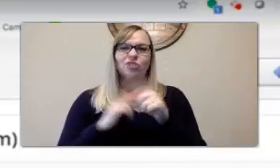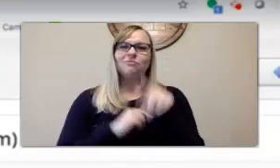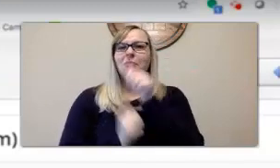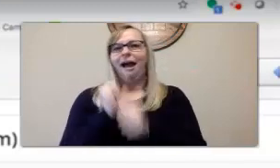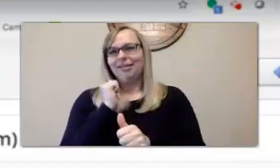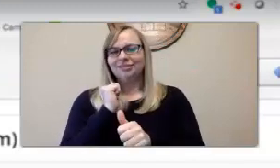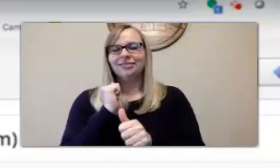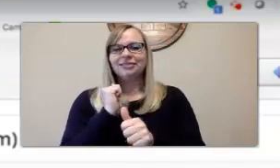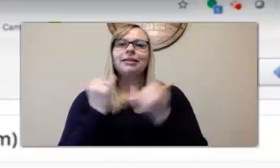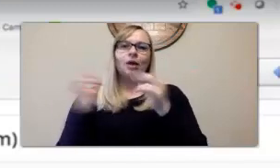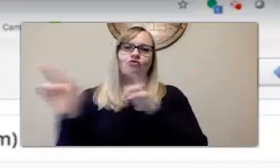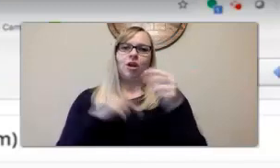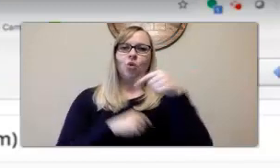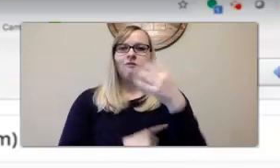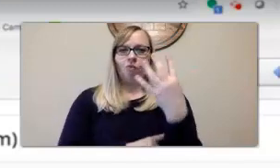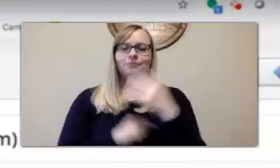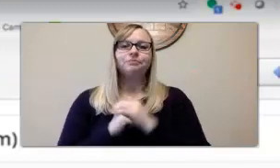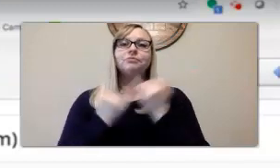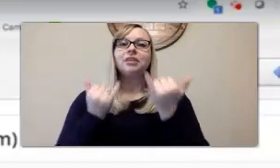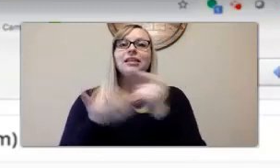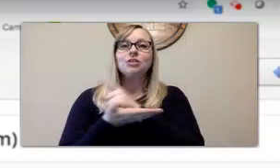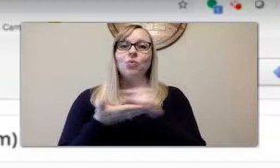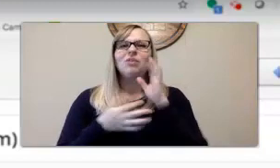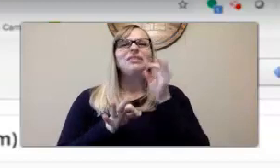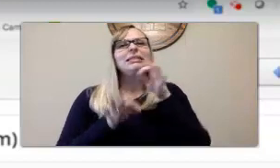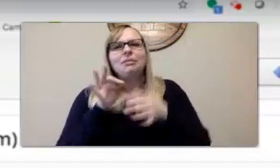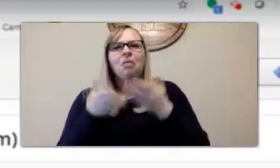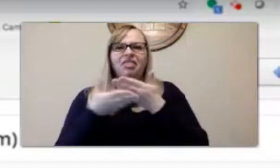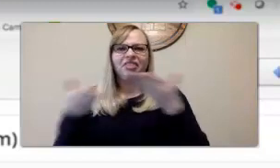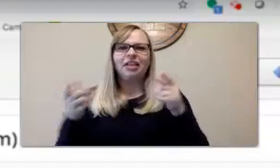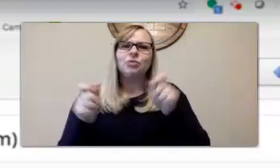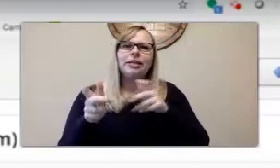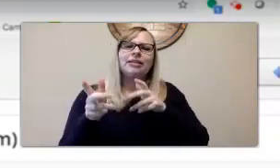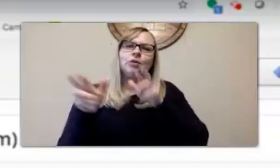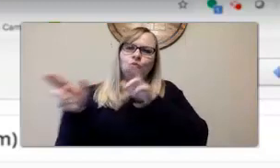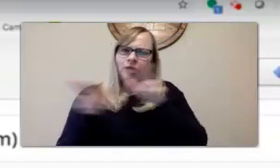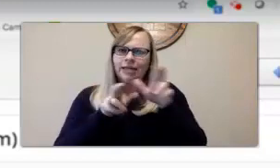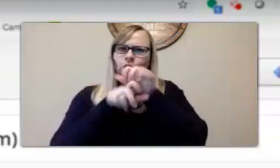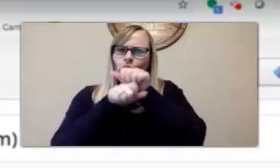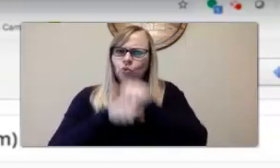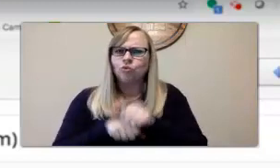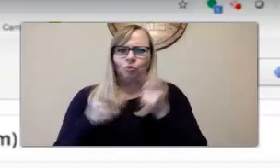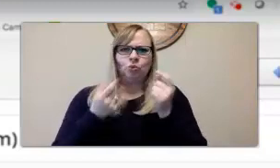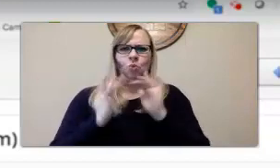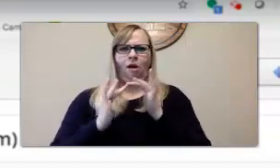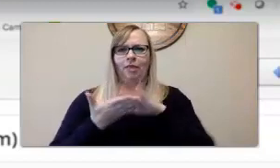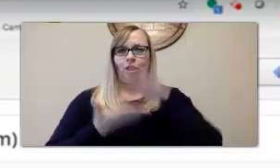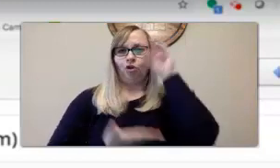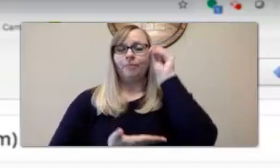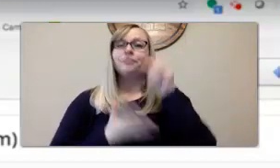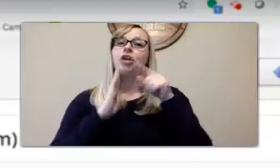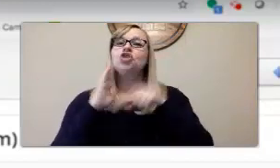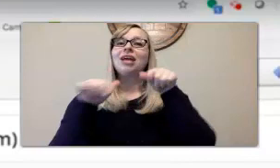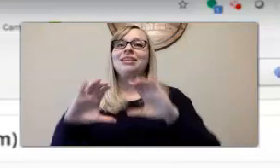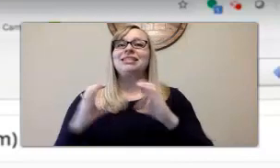we are ready for quarter 4. This week, we will have simple tasks so we can all get used to learning online. Plan on checking